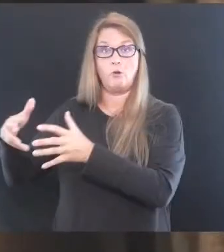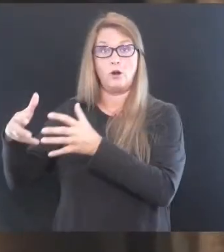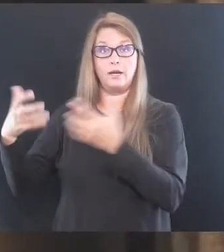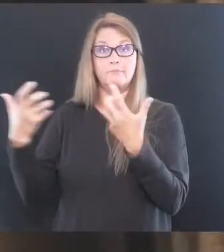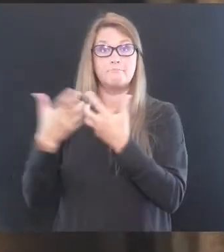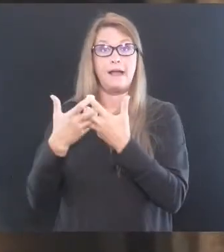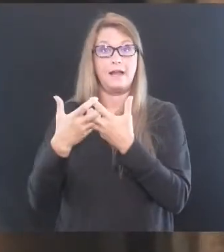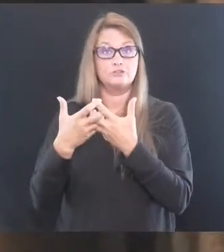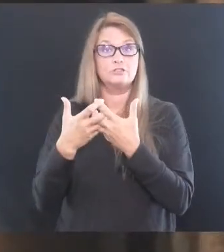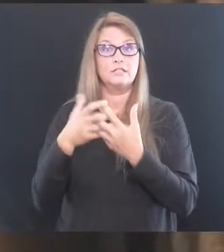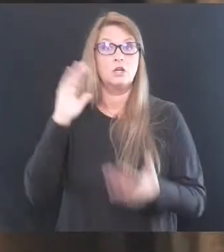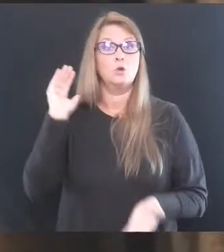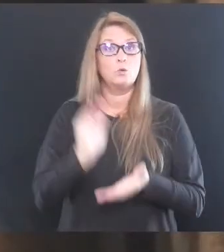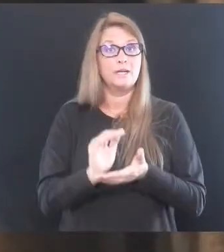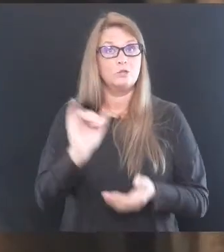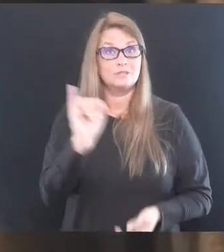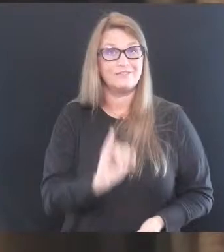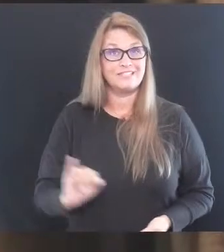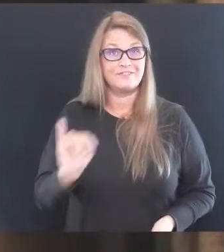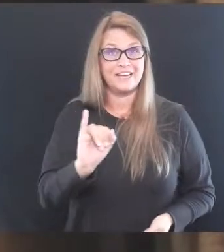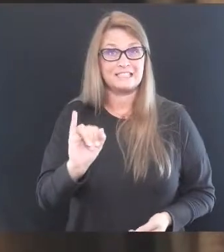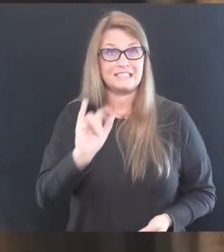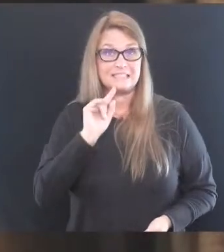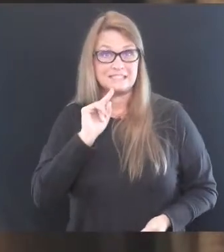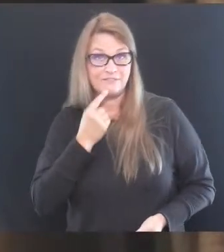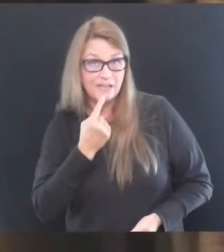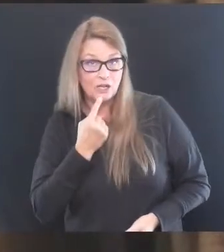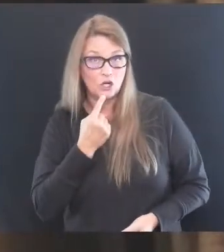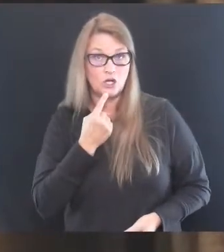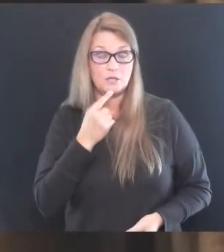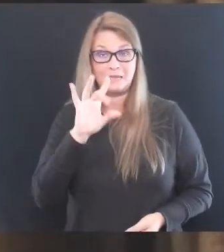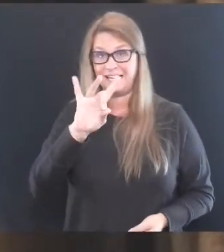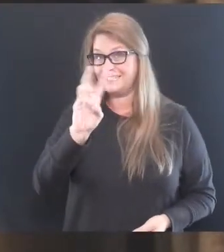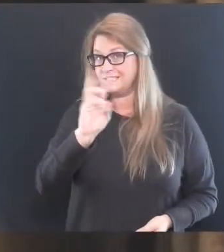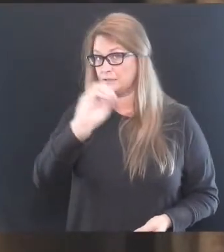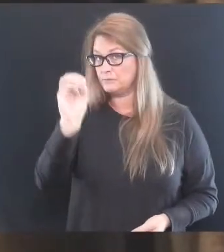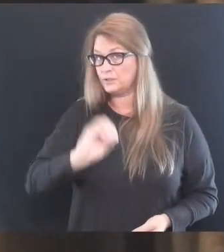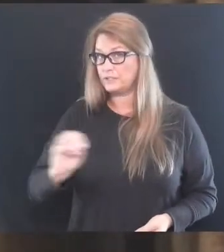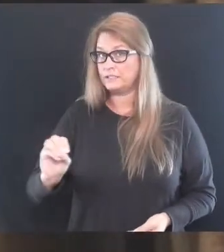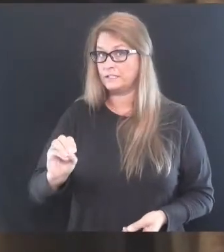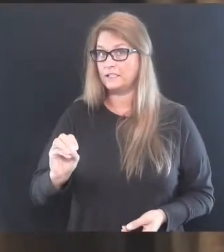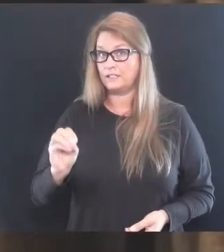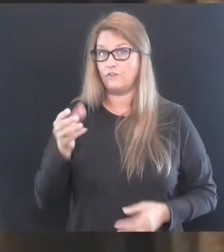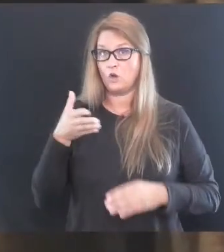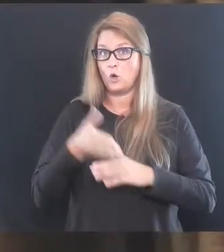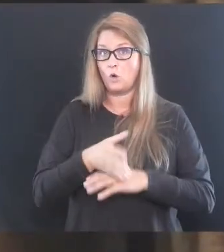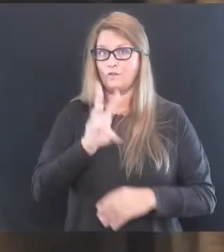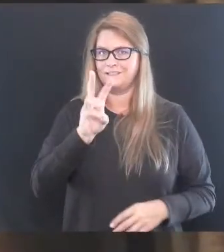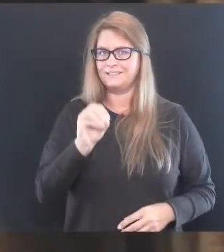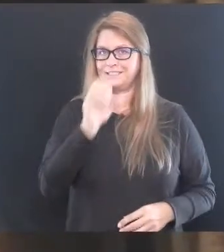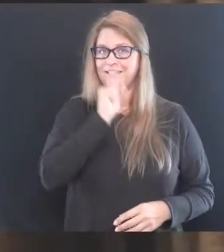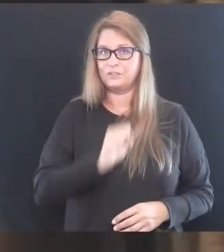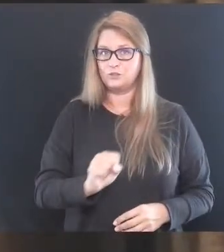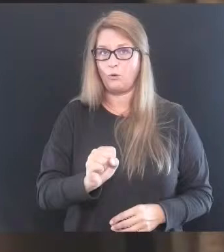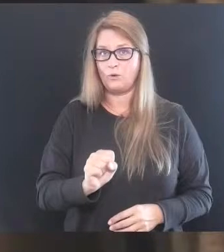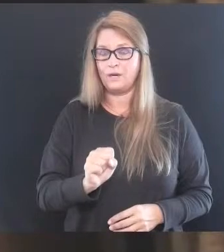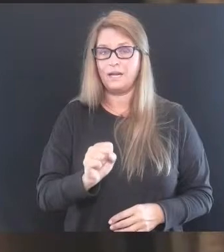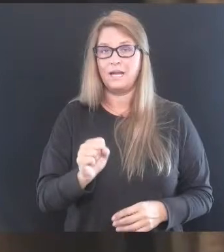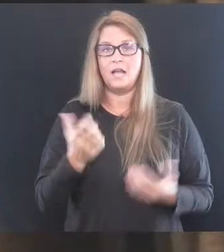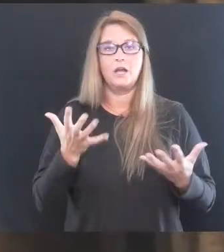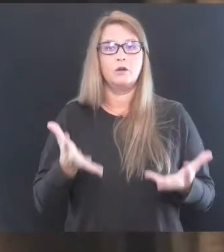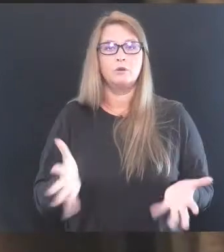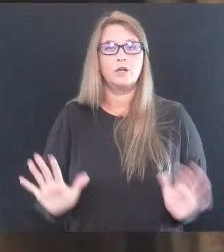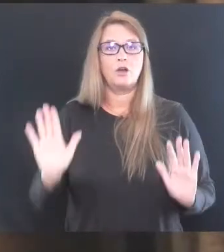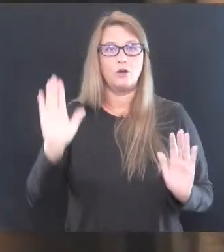of severe infection by 86% if you're over 60 years old. And we know